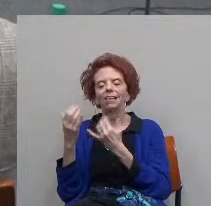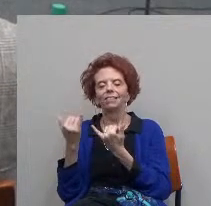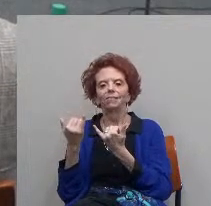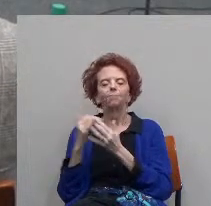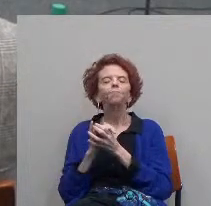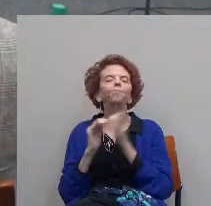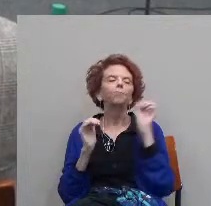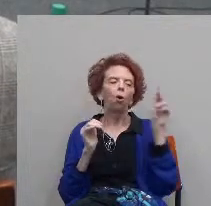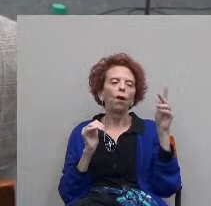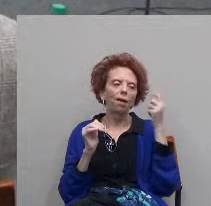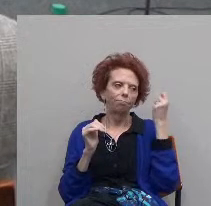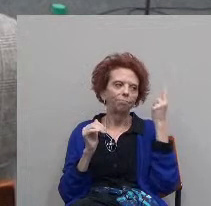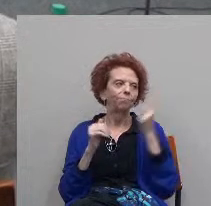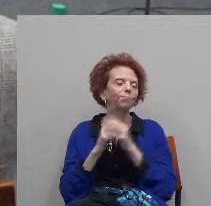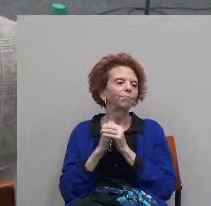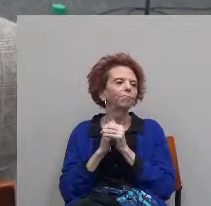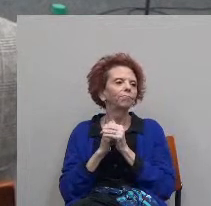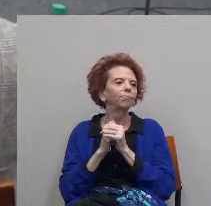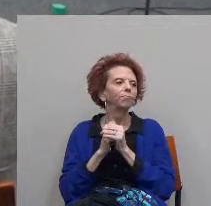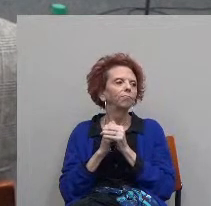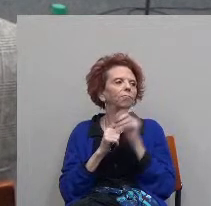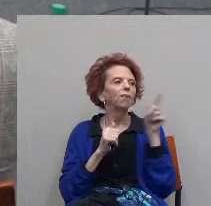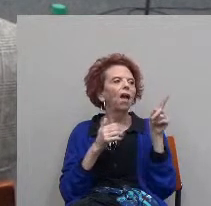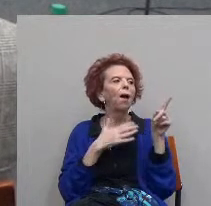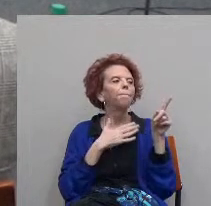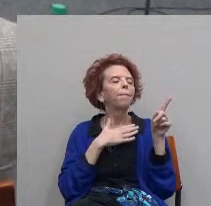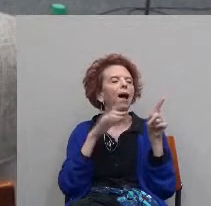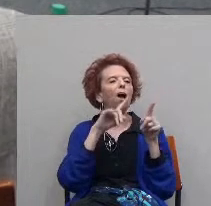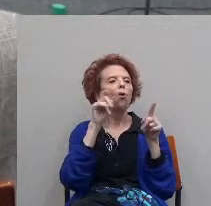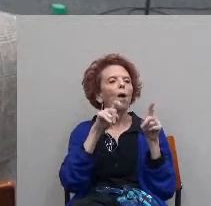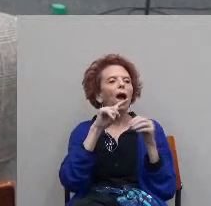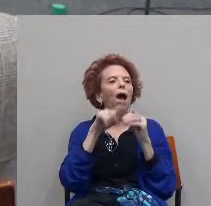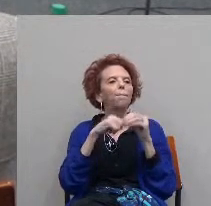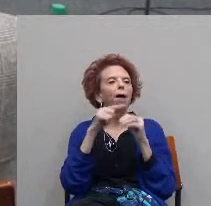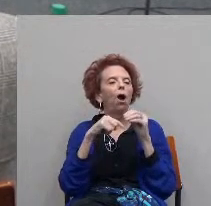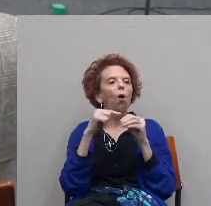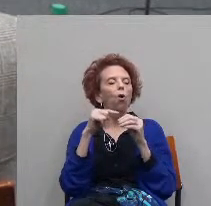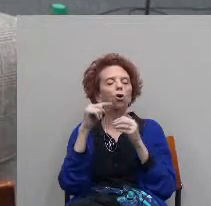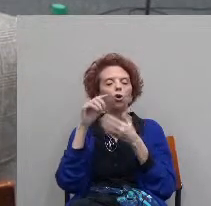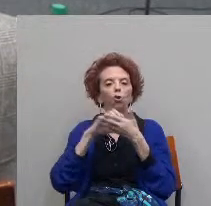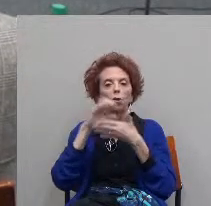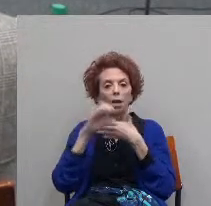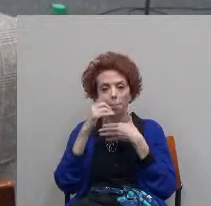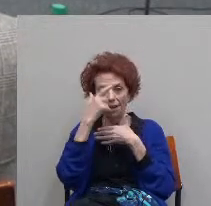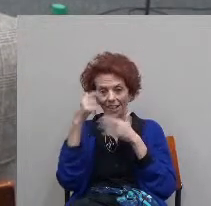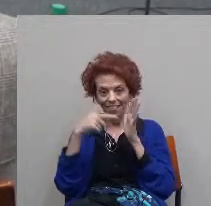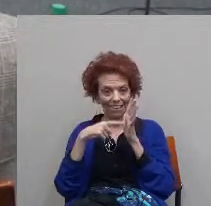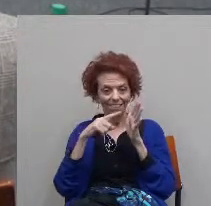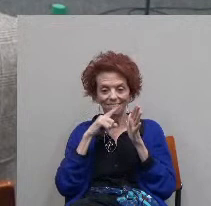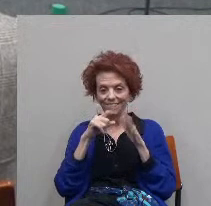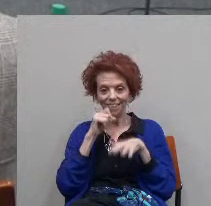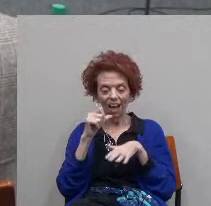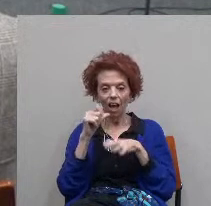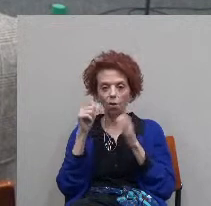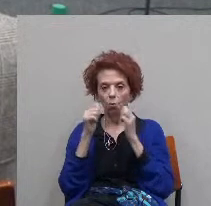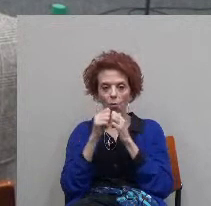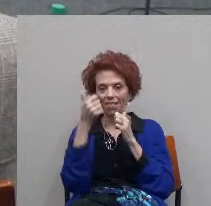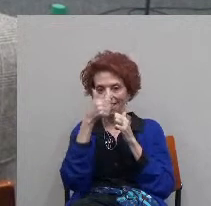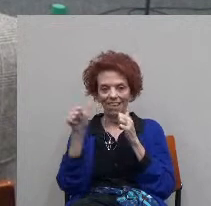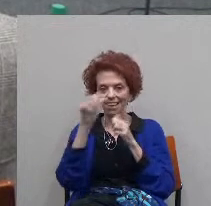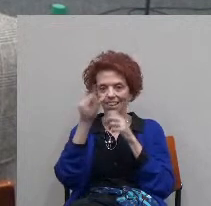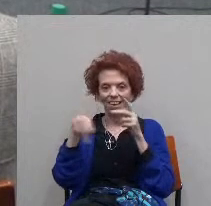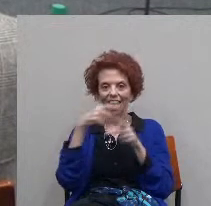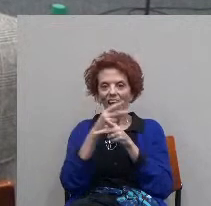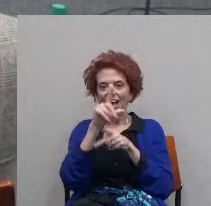thank you. So my question pertains to the curriculum. So because this is not associated with any kind of